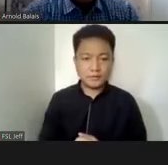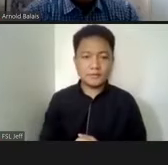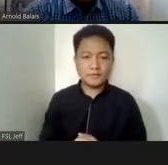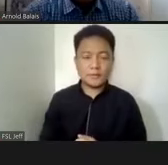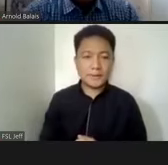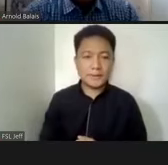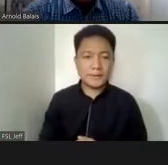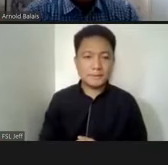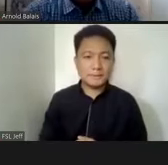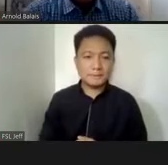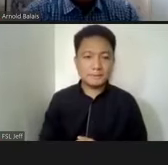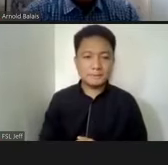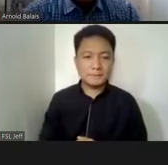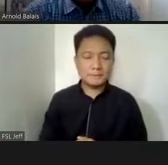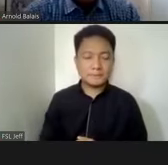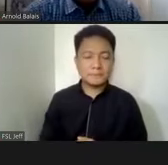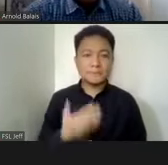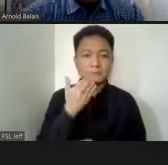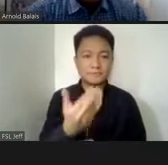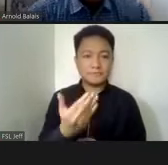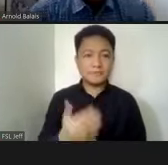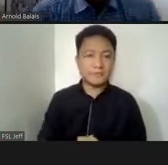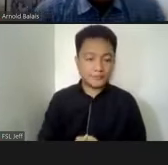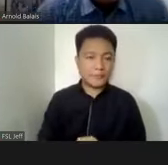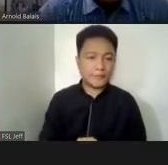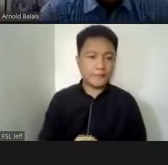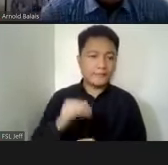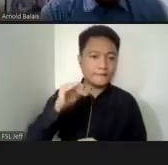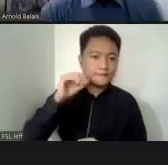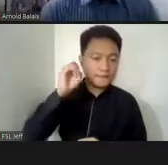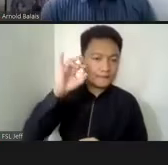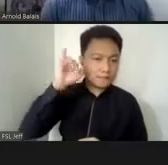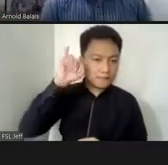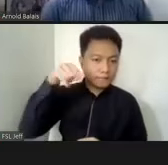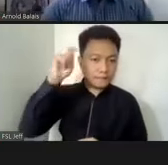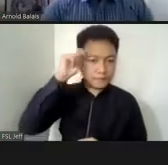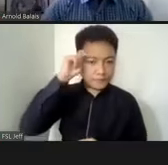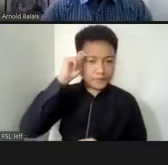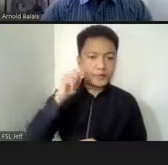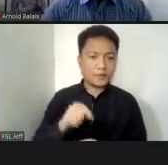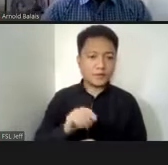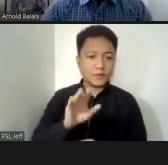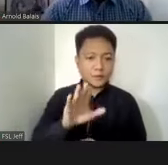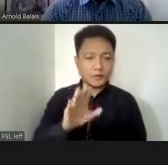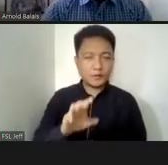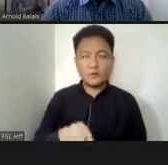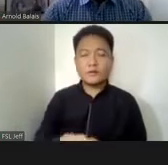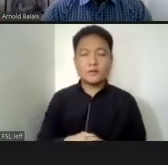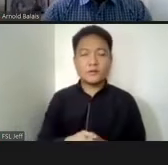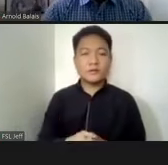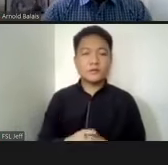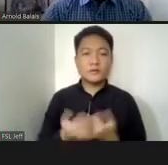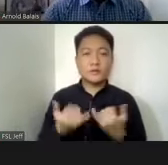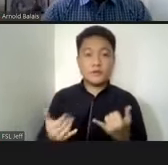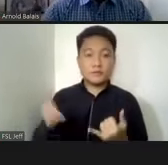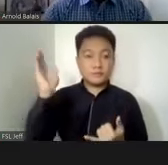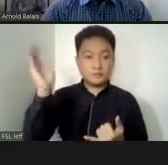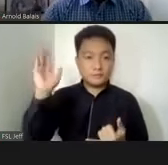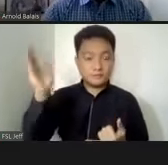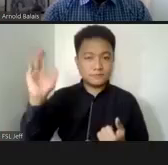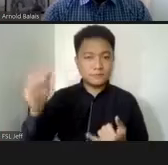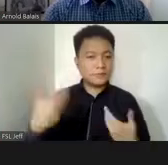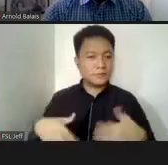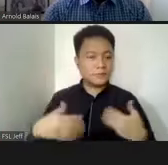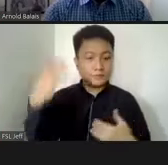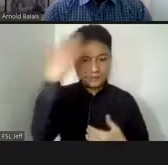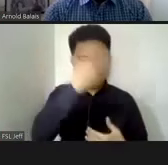of our speakers, our panelists. Great, wonderful answers. It's such an honor for me to moderate this plenary. I wasn't expecting